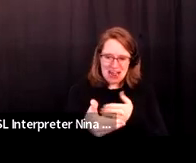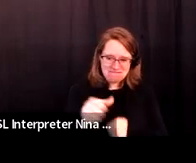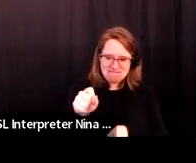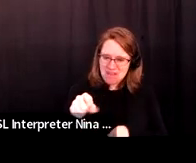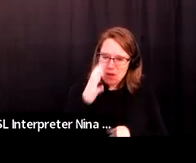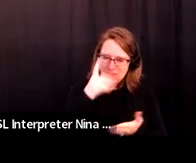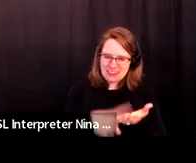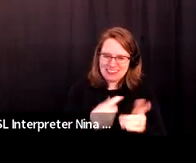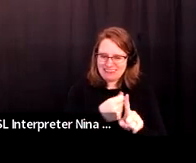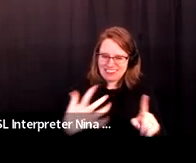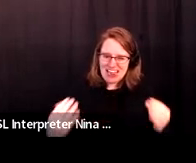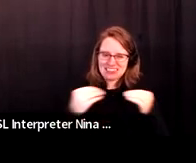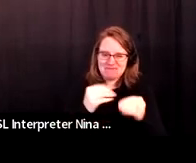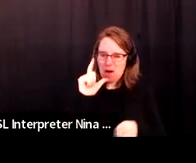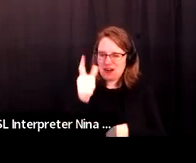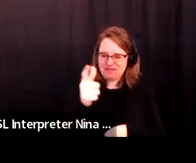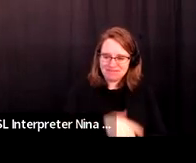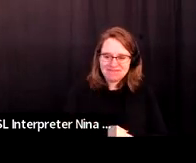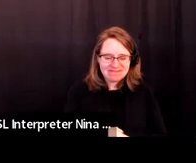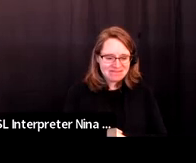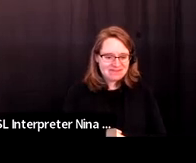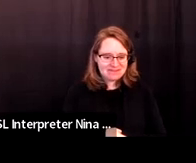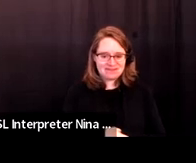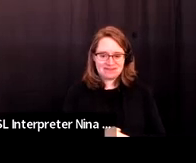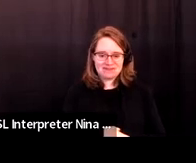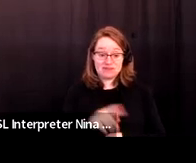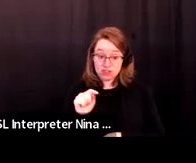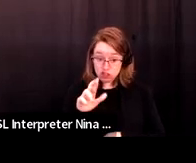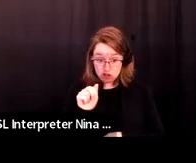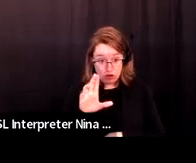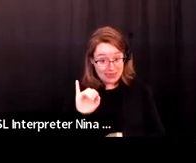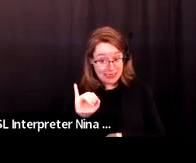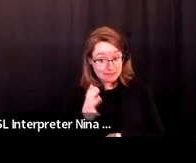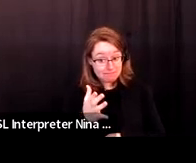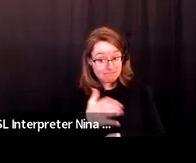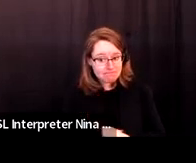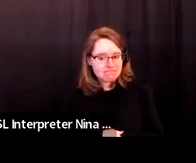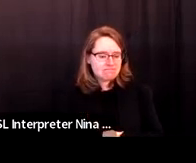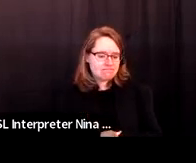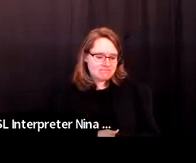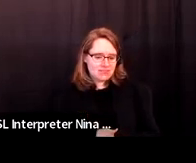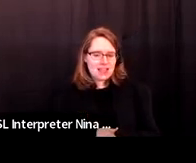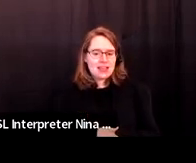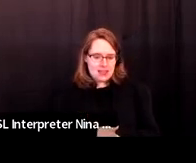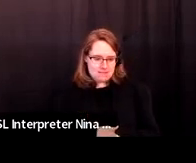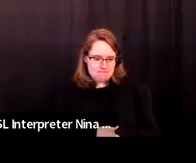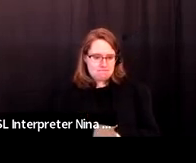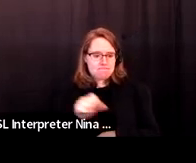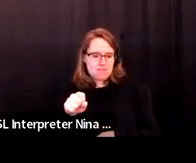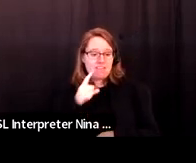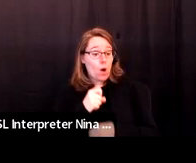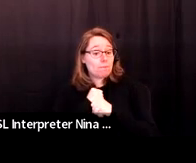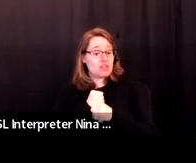the next meeting and in phase 2. Tracy, did you have a comment? Yeah, my comment is just on protecting Minnesota's